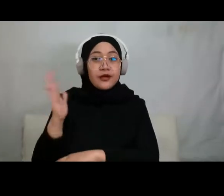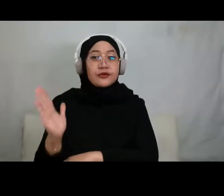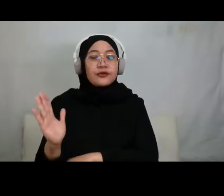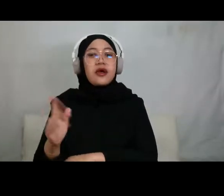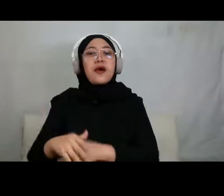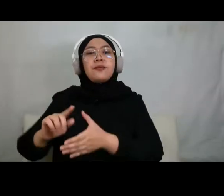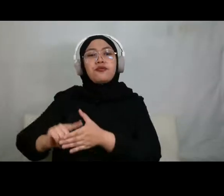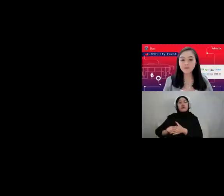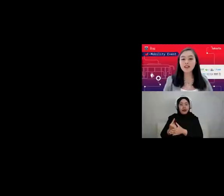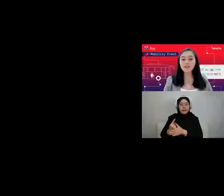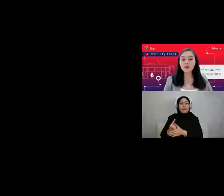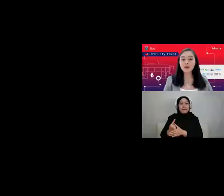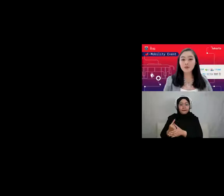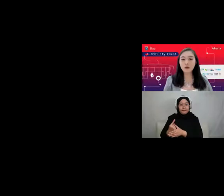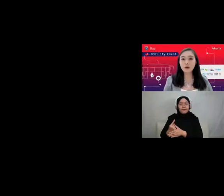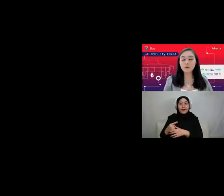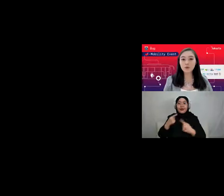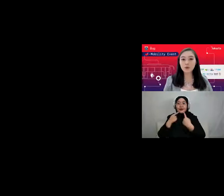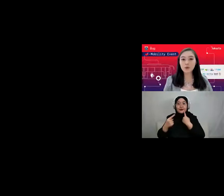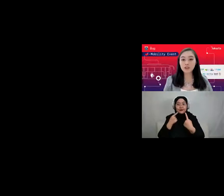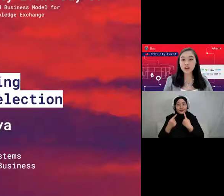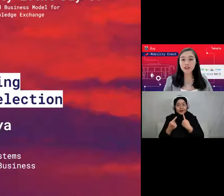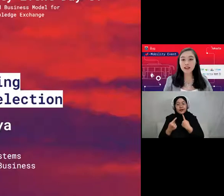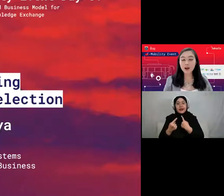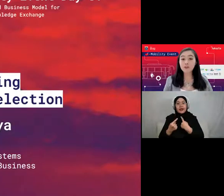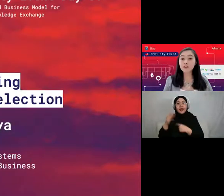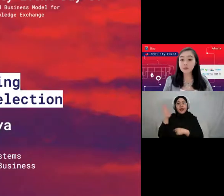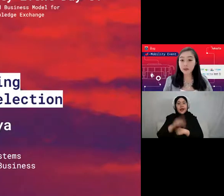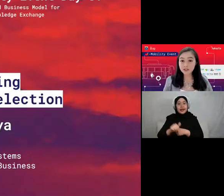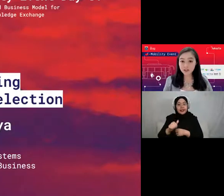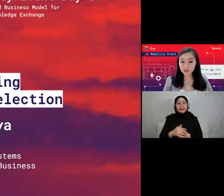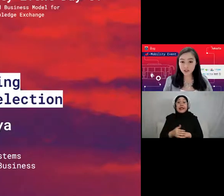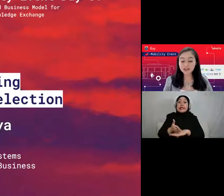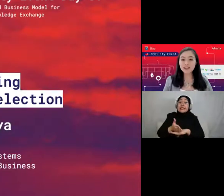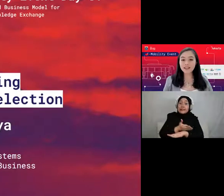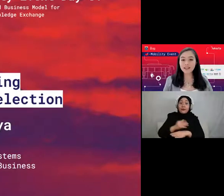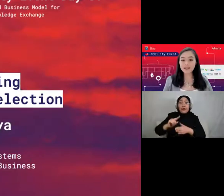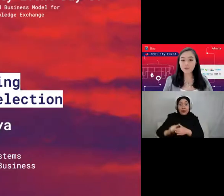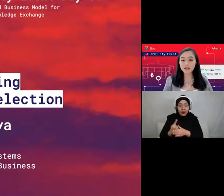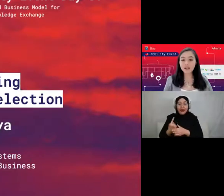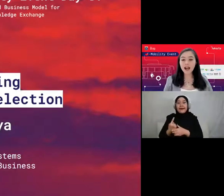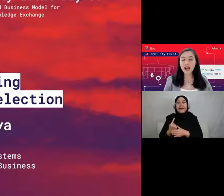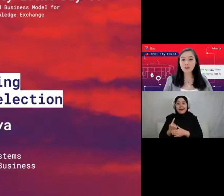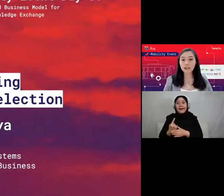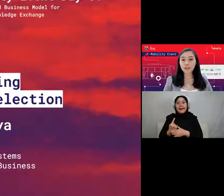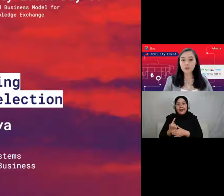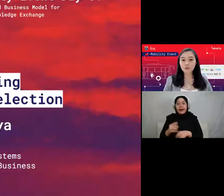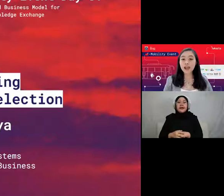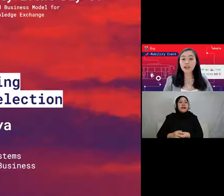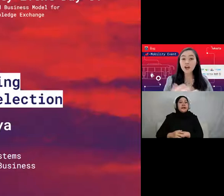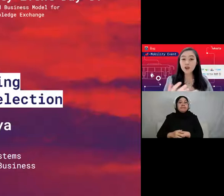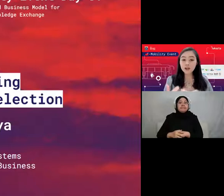our panel discussion. So therefore, before we start our first presentation this morning, I would like